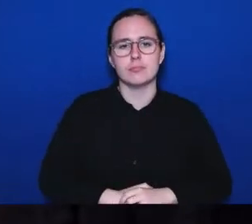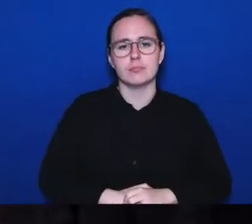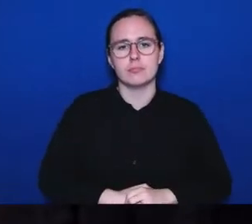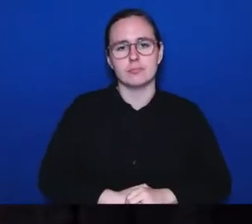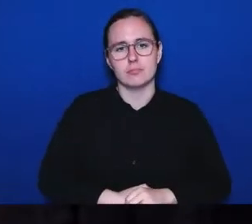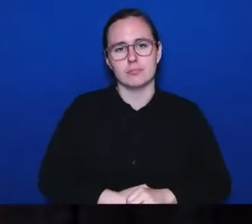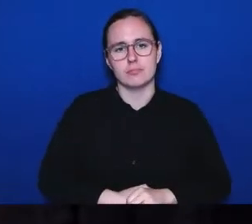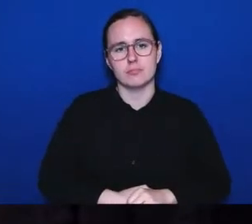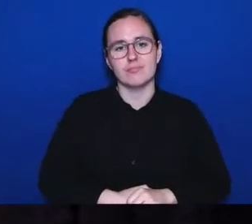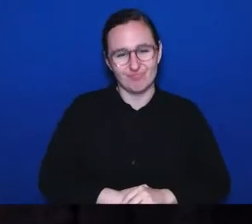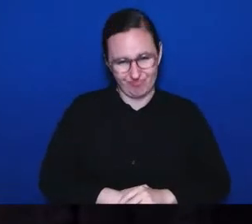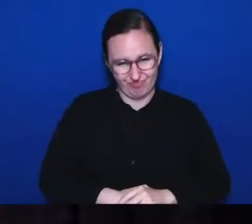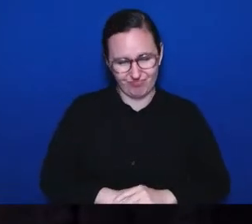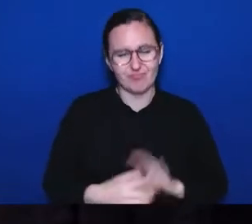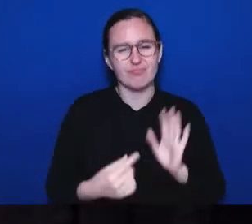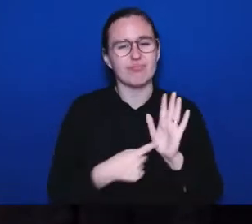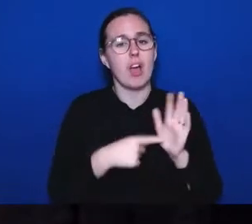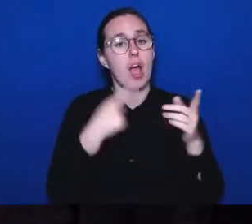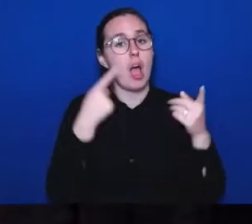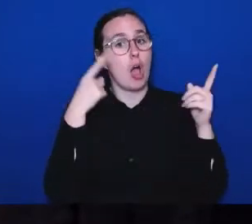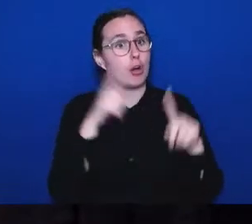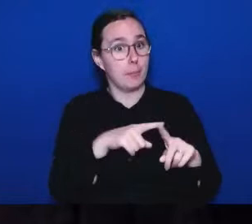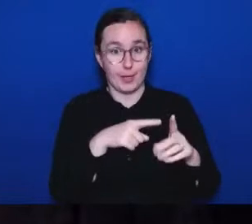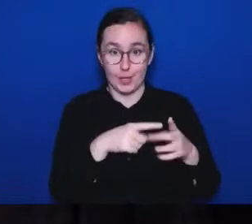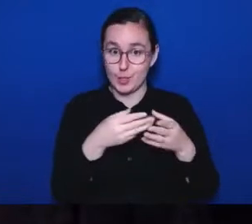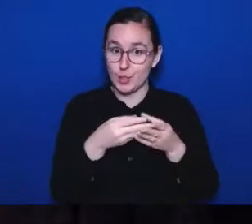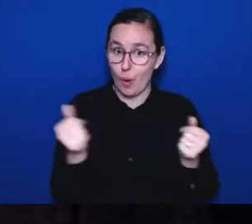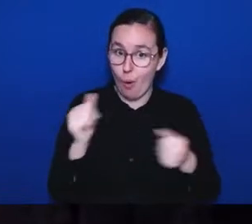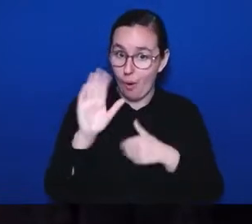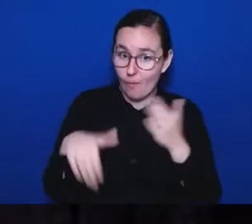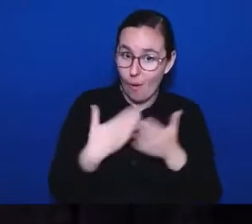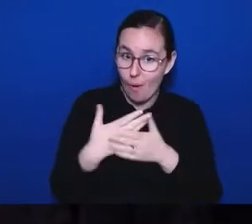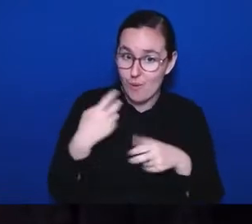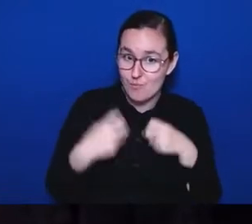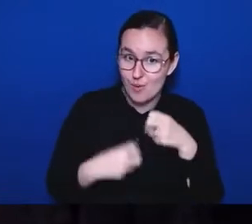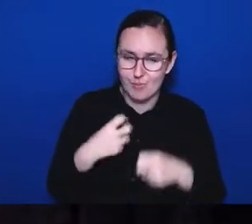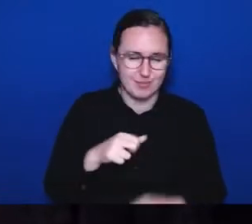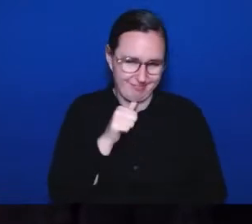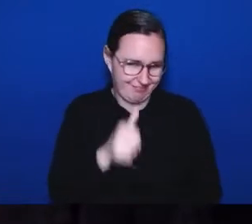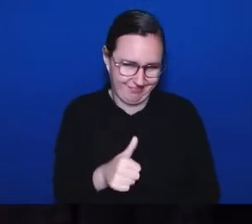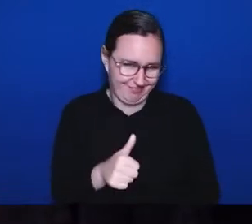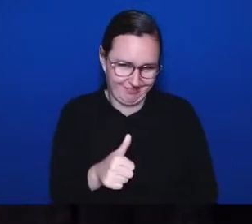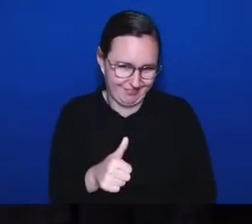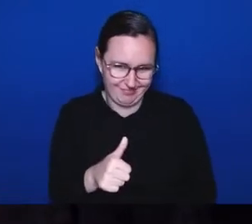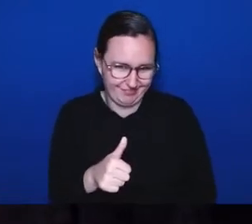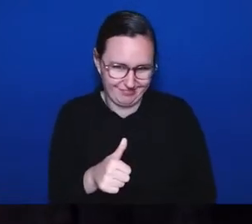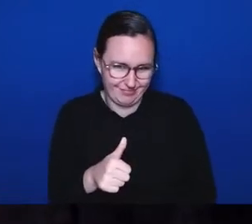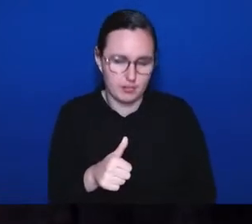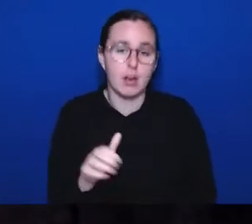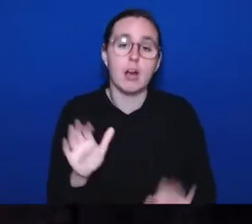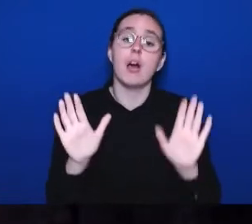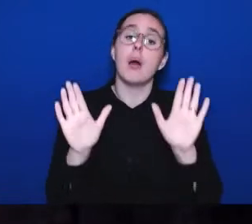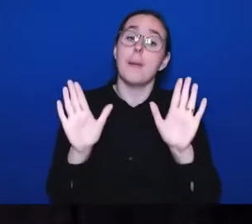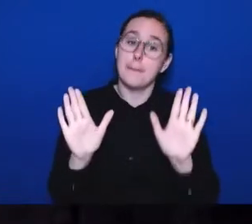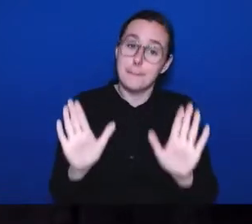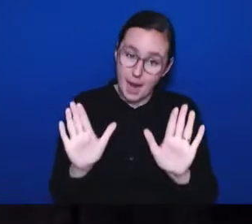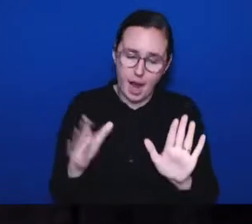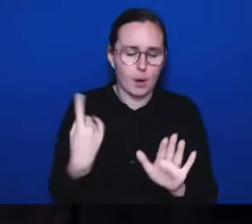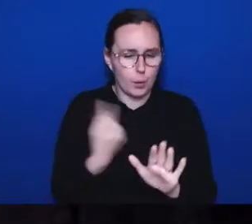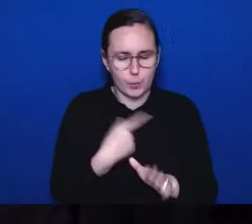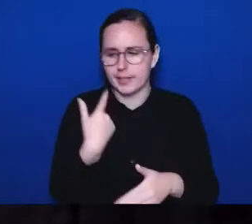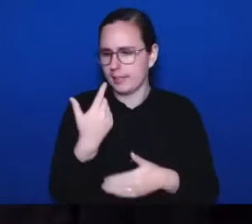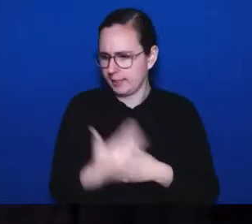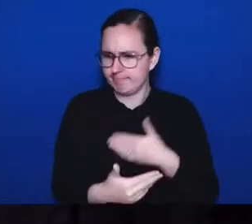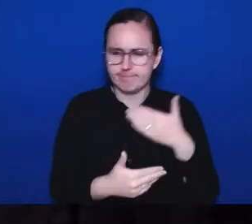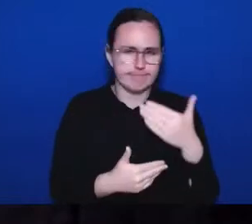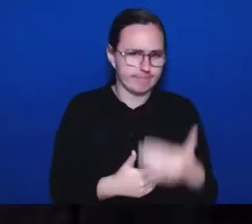all of the issues that we face, but again, it allows us to take all of the measures we need to take together to